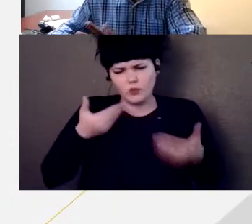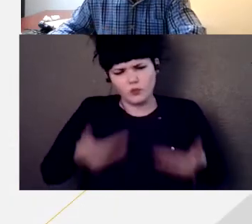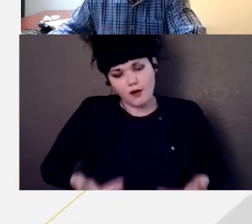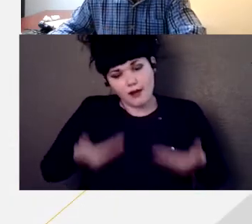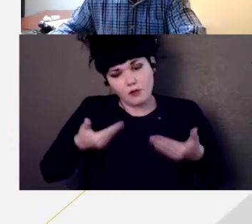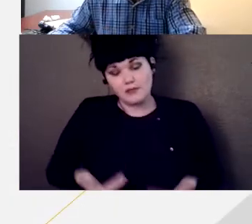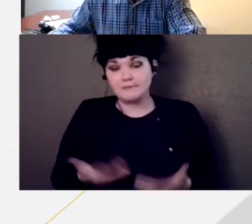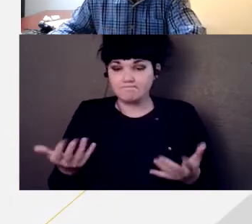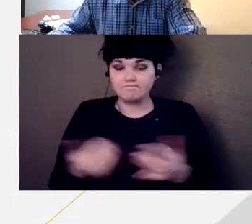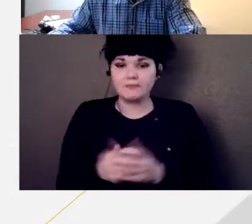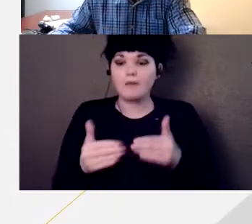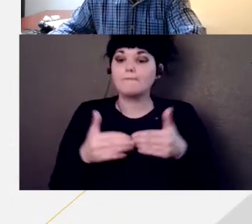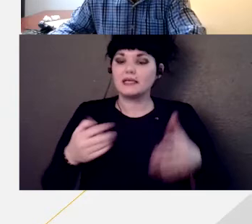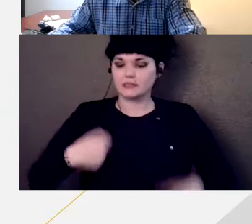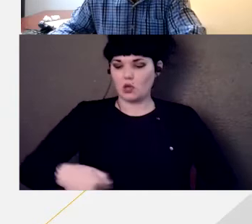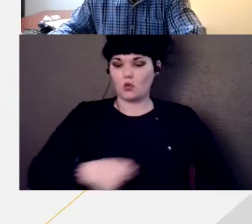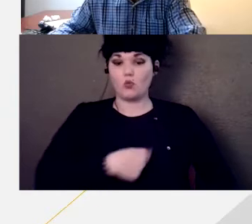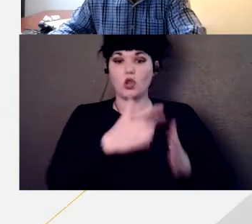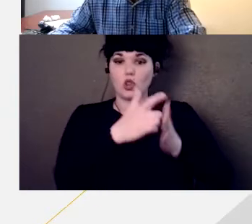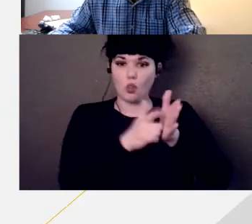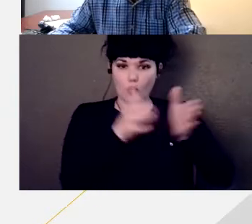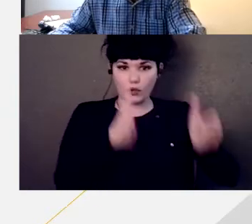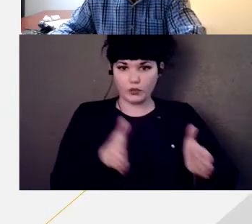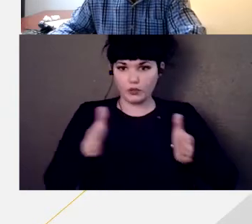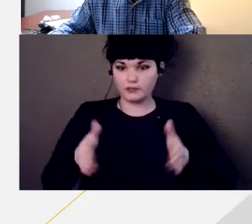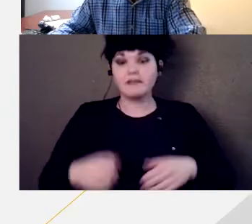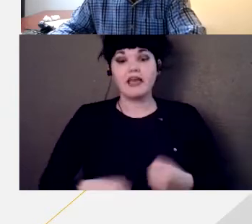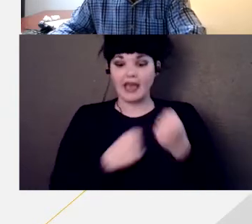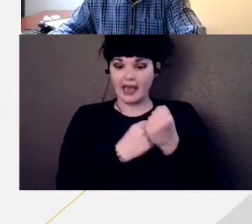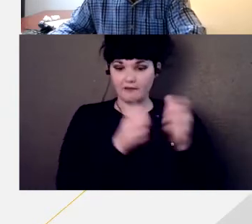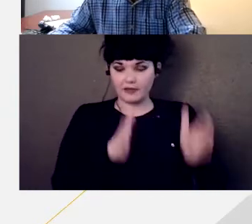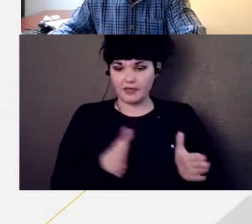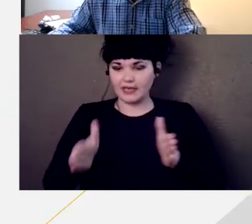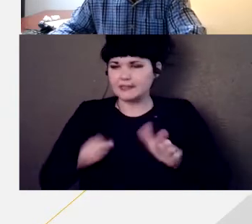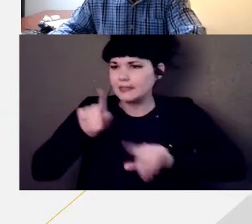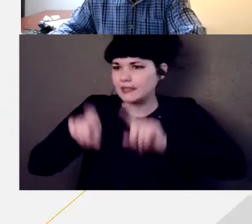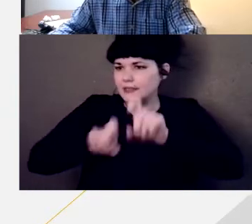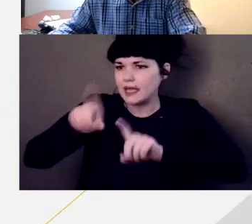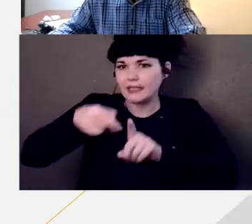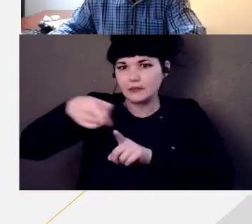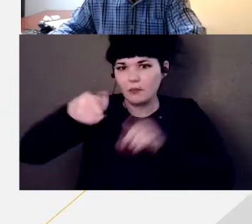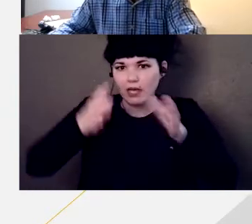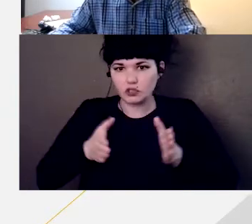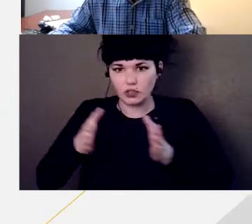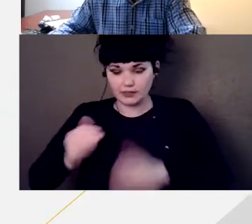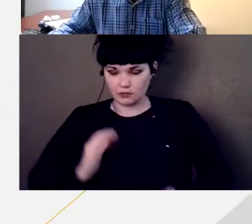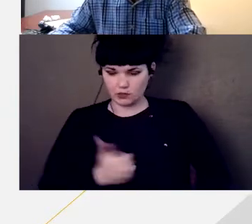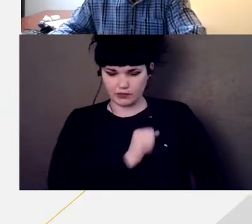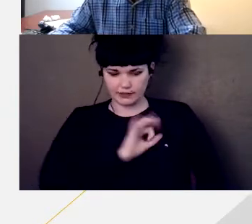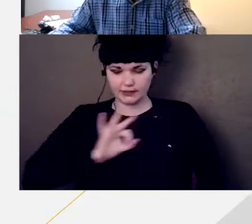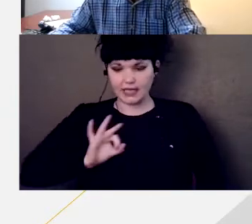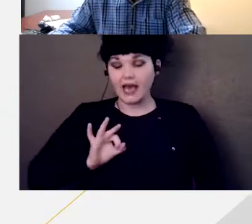basically lawyers, advocates, intake specialists. The staff at DRNY and carry